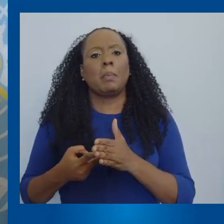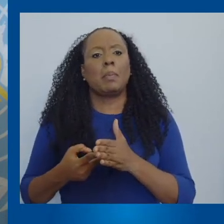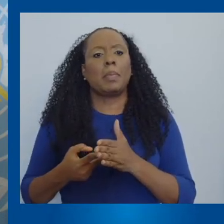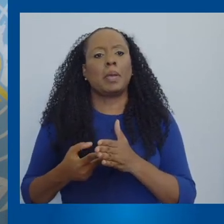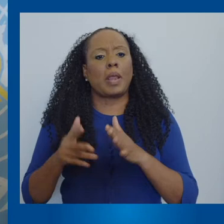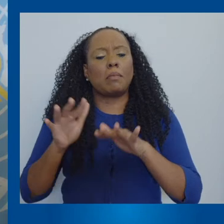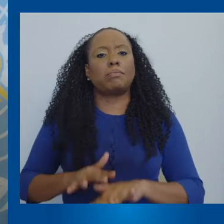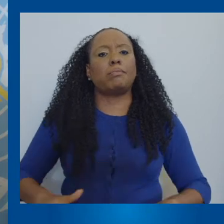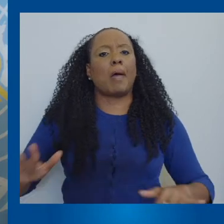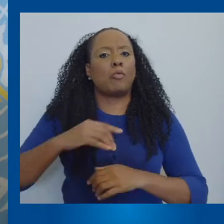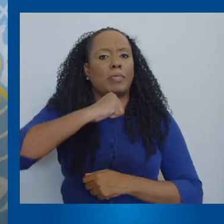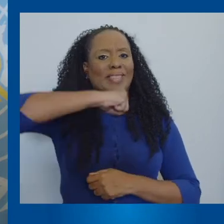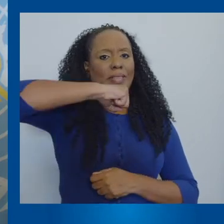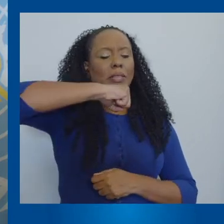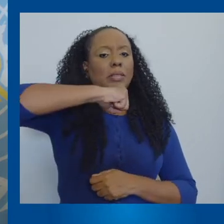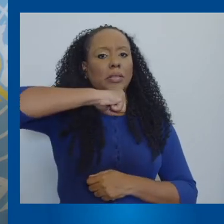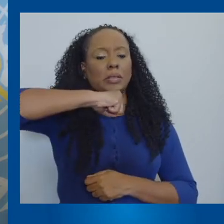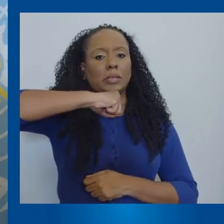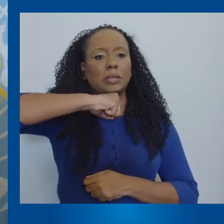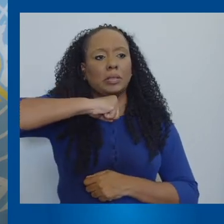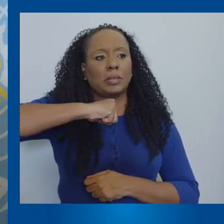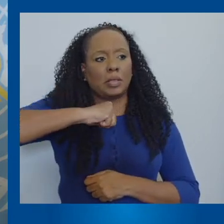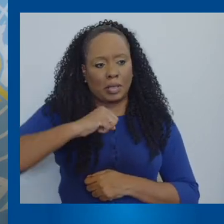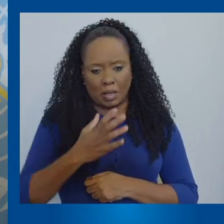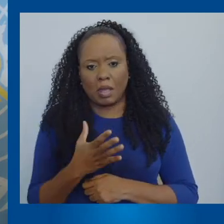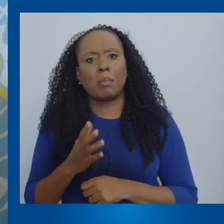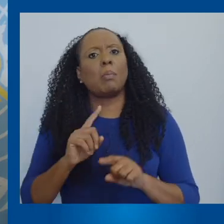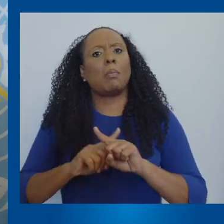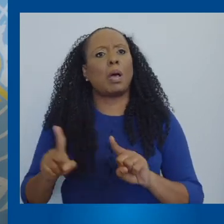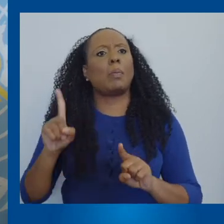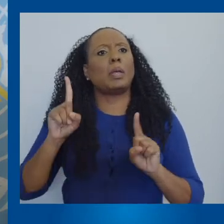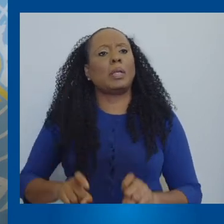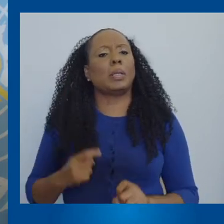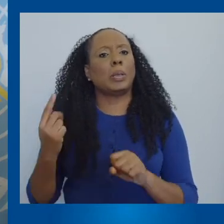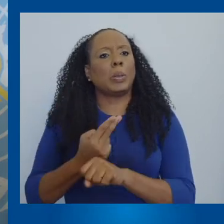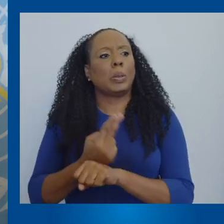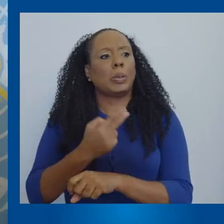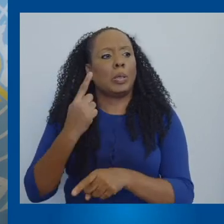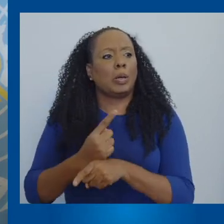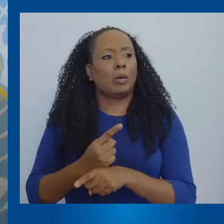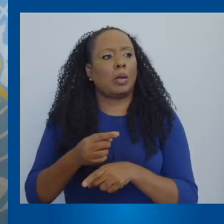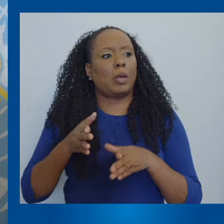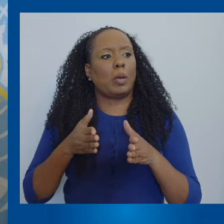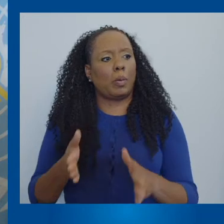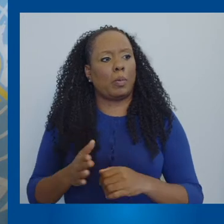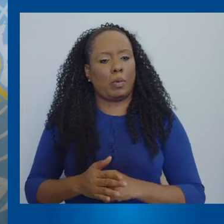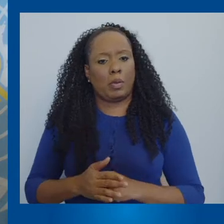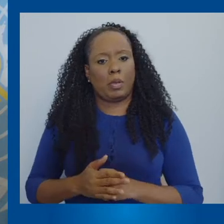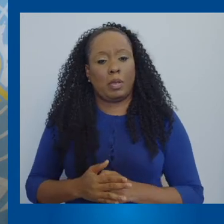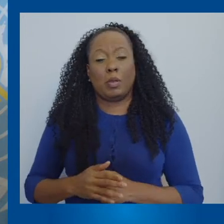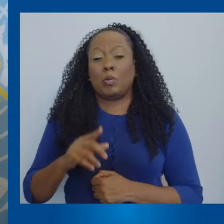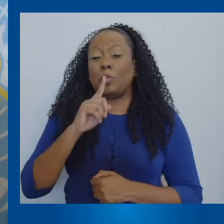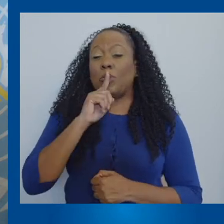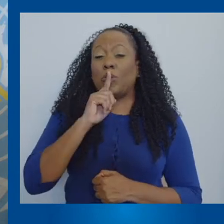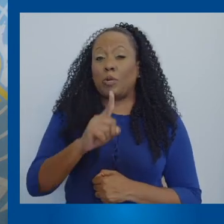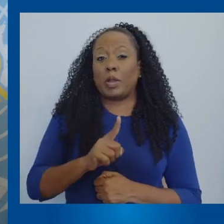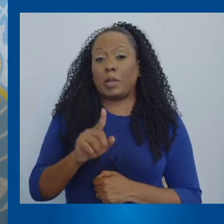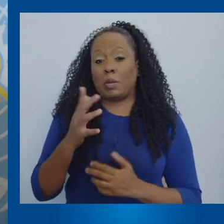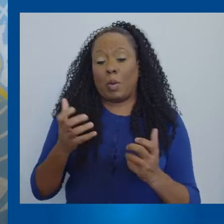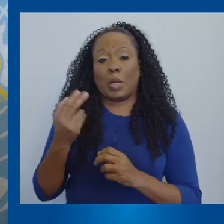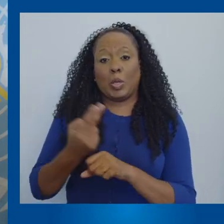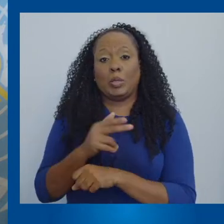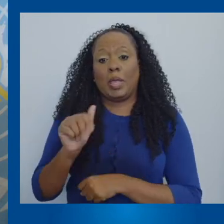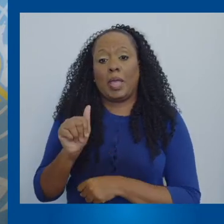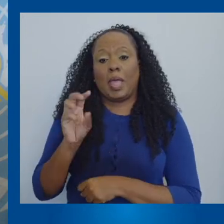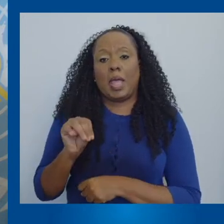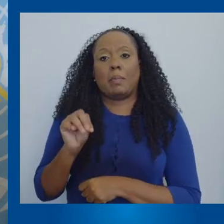increasing other instances of antimicrobial resistance, or AMR, to critical levels. As this